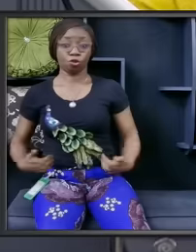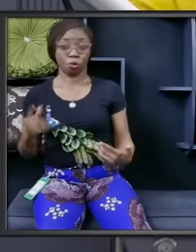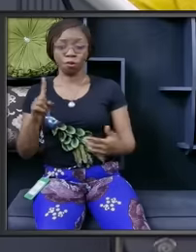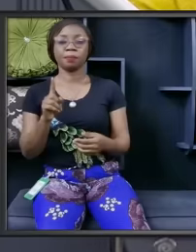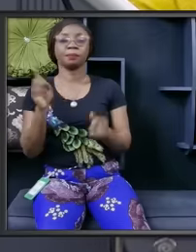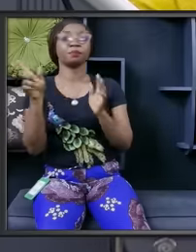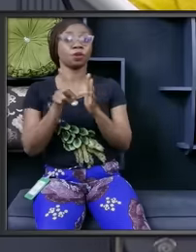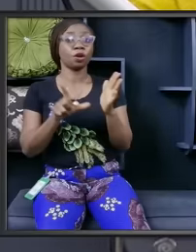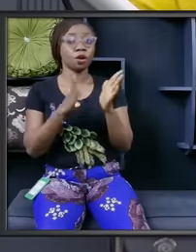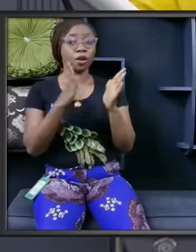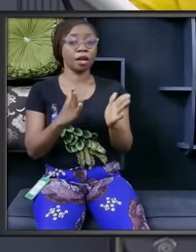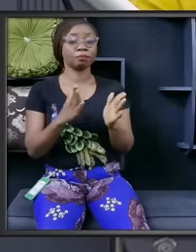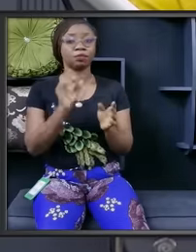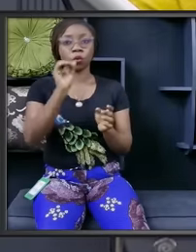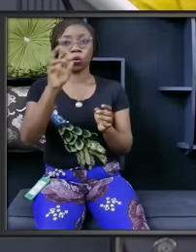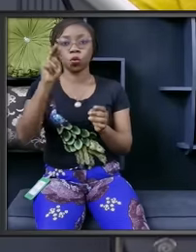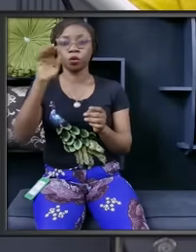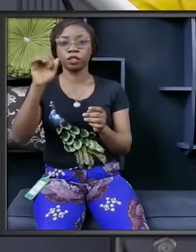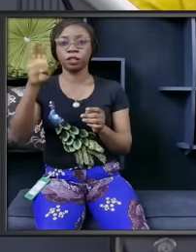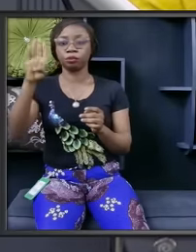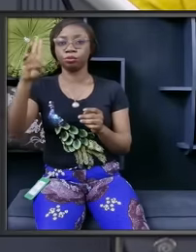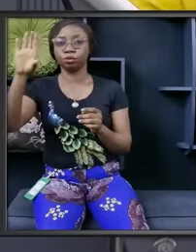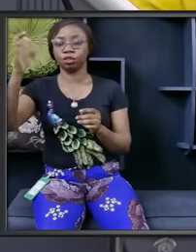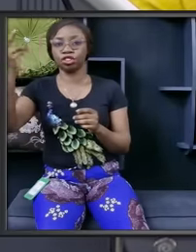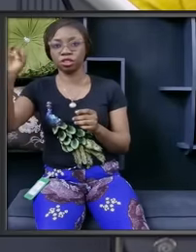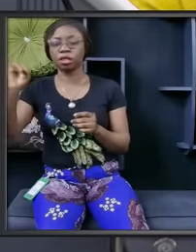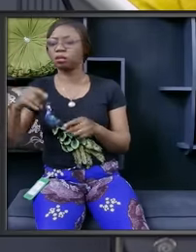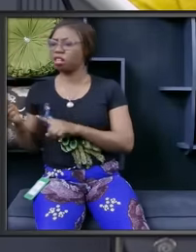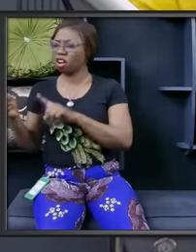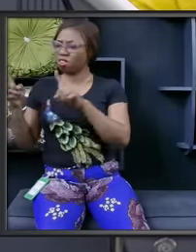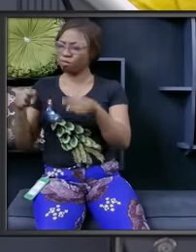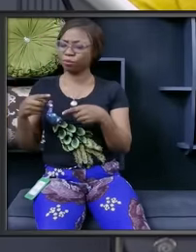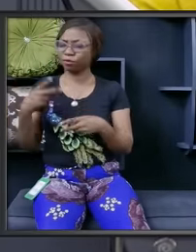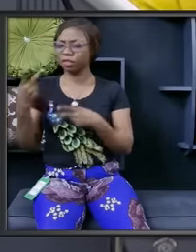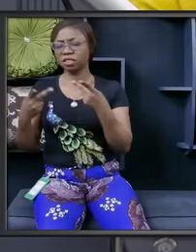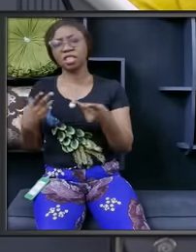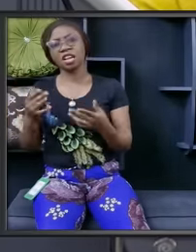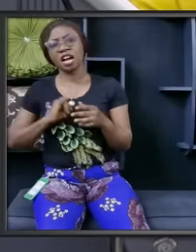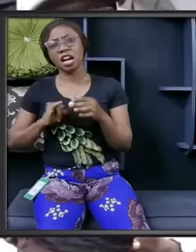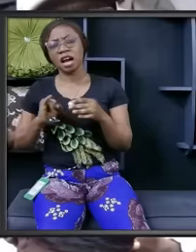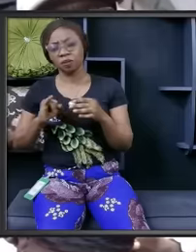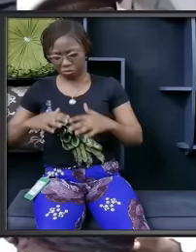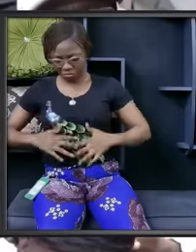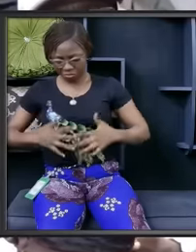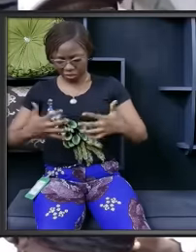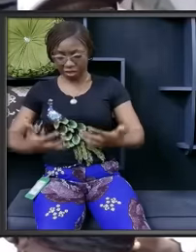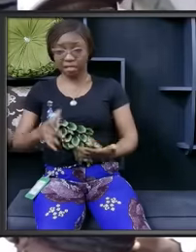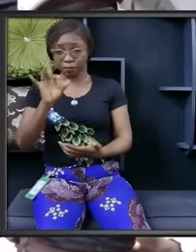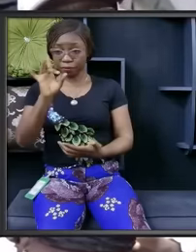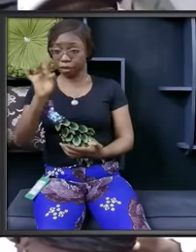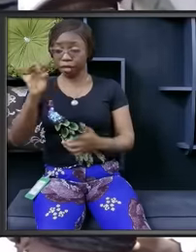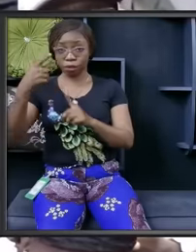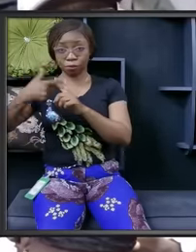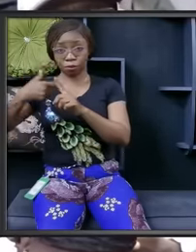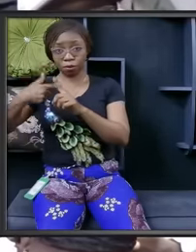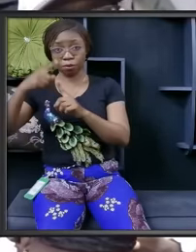Onyebuchi, he not be barrister at that time. So now he come visit him. I don't know what in the I carry 8 months pregnancy because my stomach